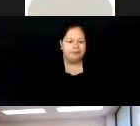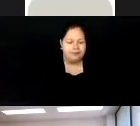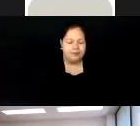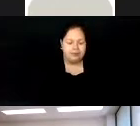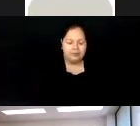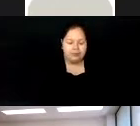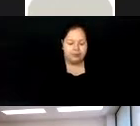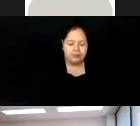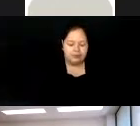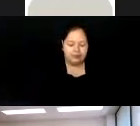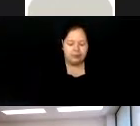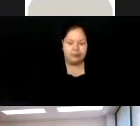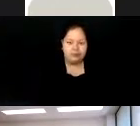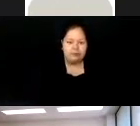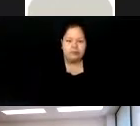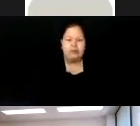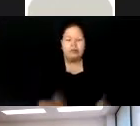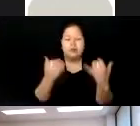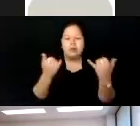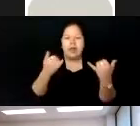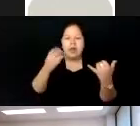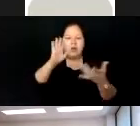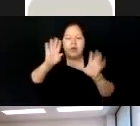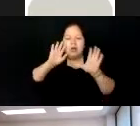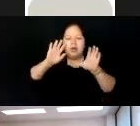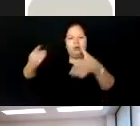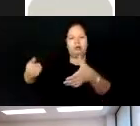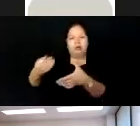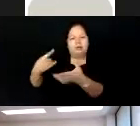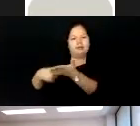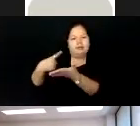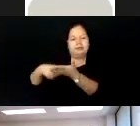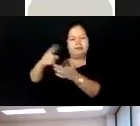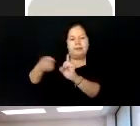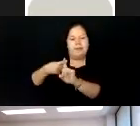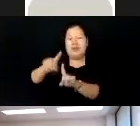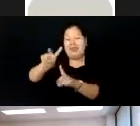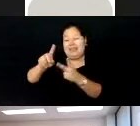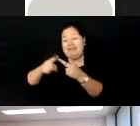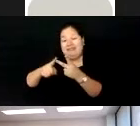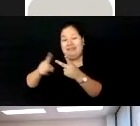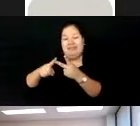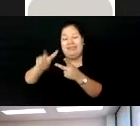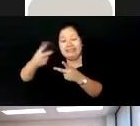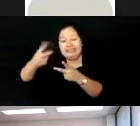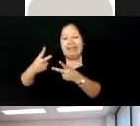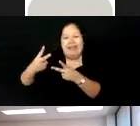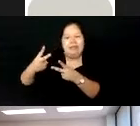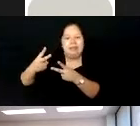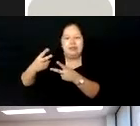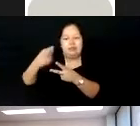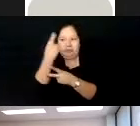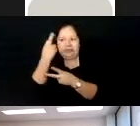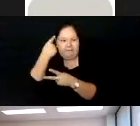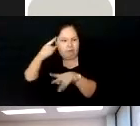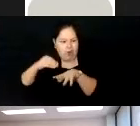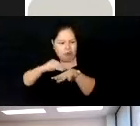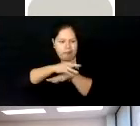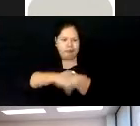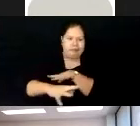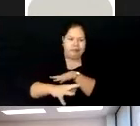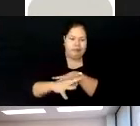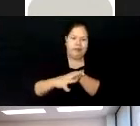So I just wanted to turn our focus now to a second structural determinant of health that continues to impact Indigenous